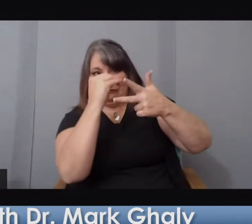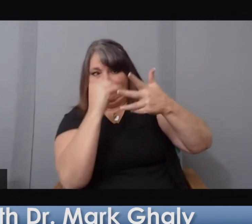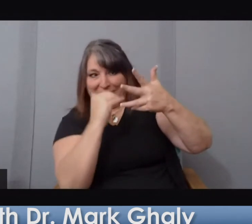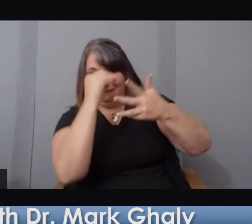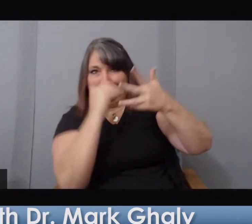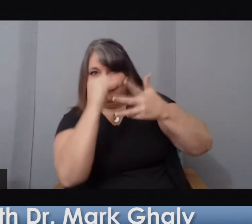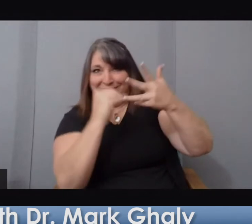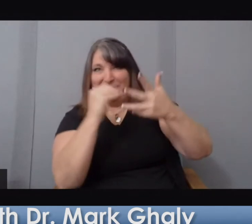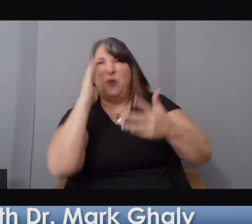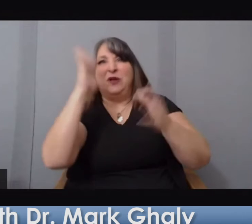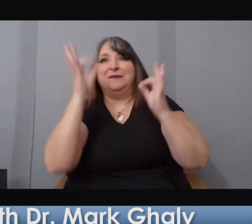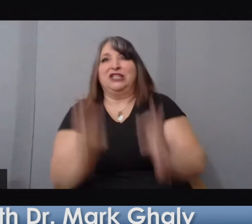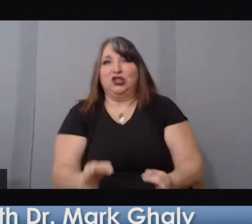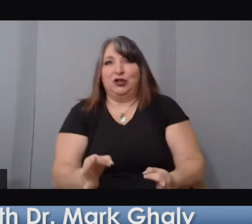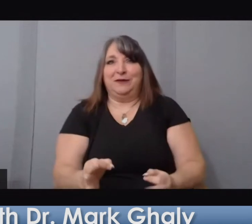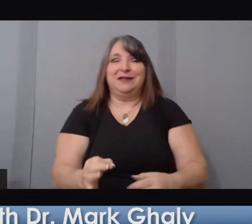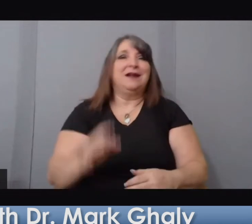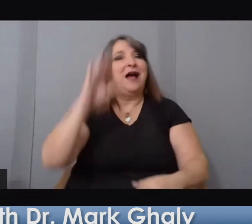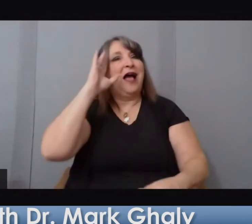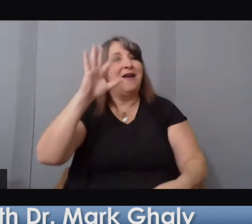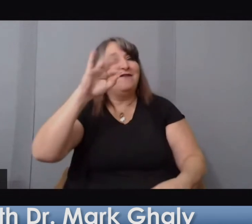Fox 11 News.